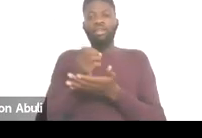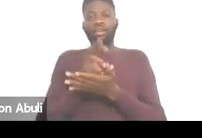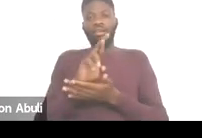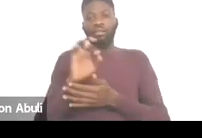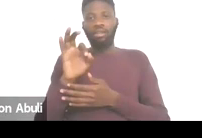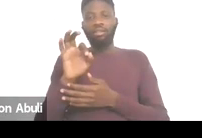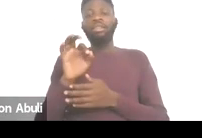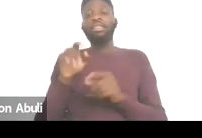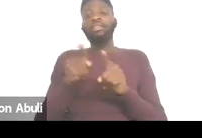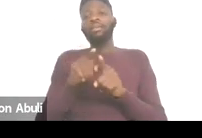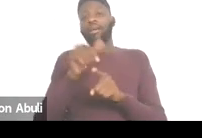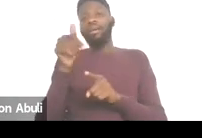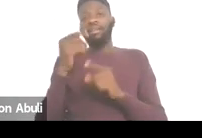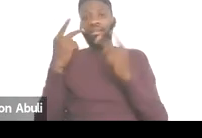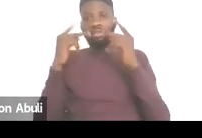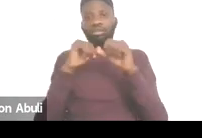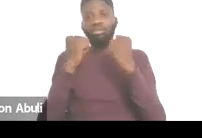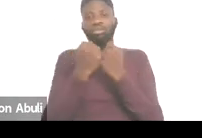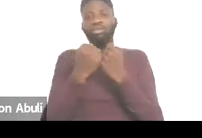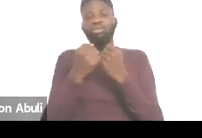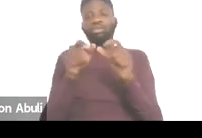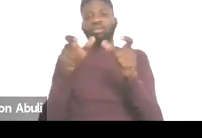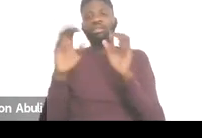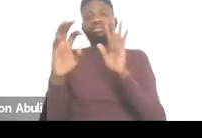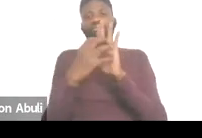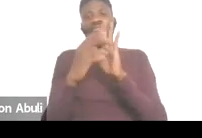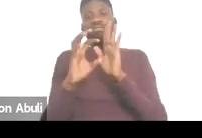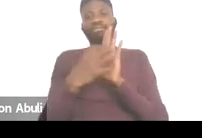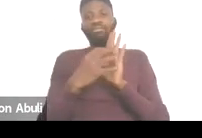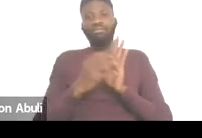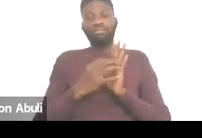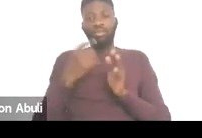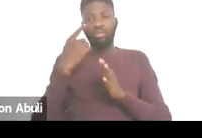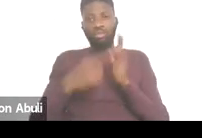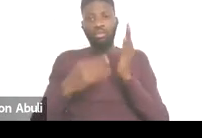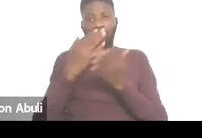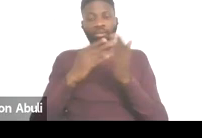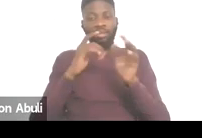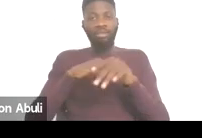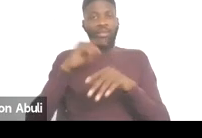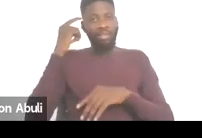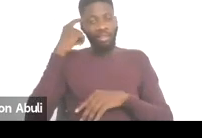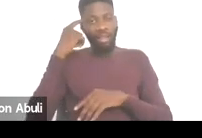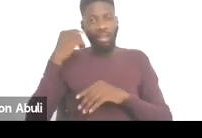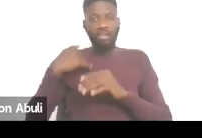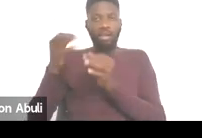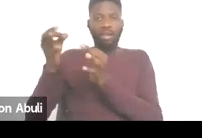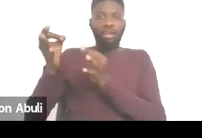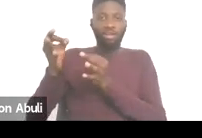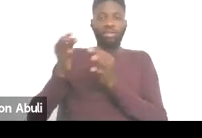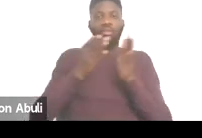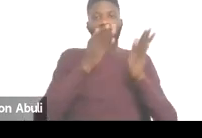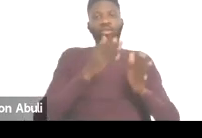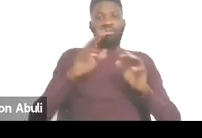have you been posting on your social media. And sometimes we think we have alias accounts that no one is able to find out.